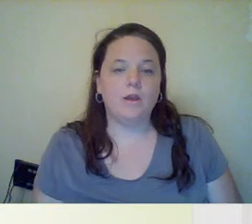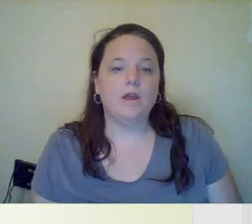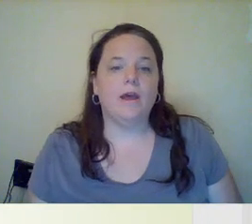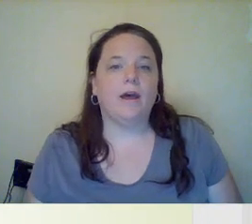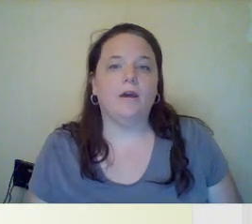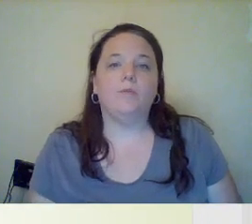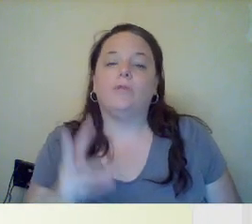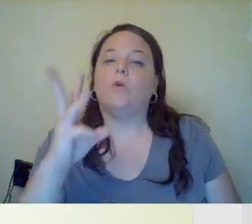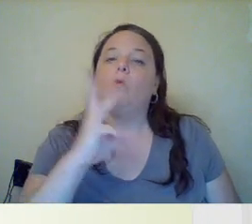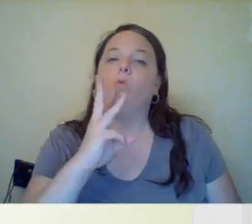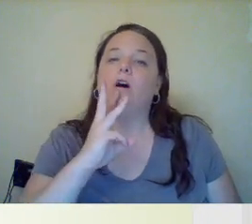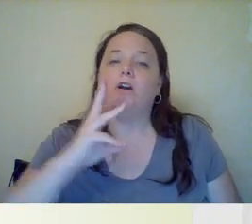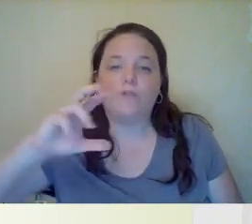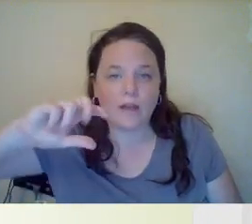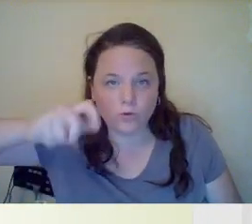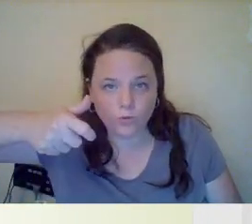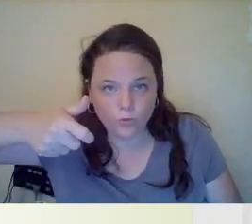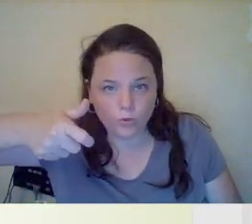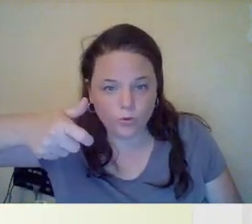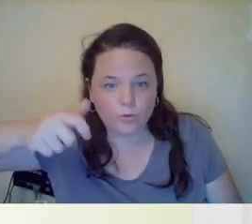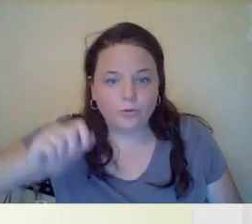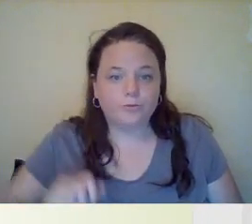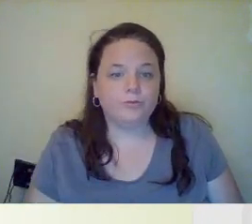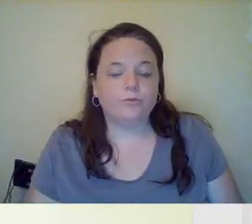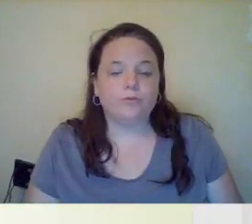blade. Water fountain.